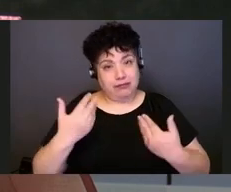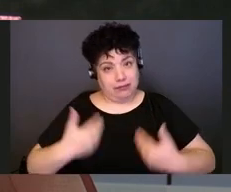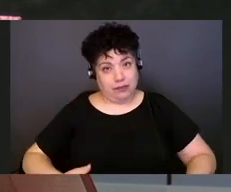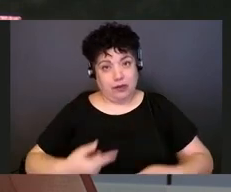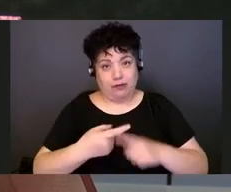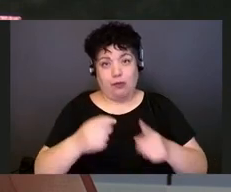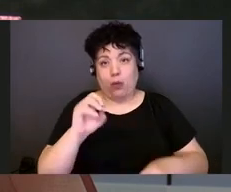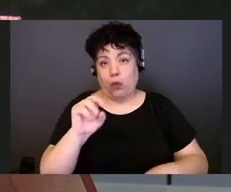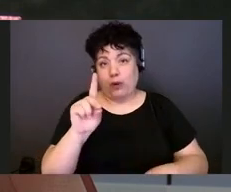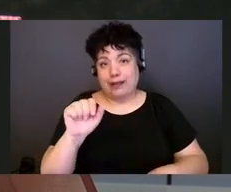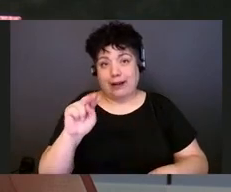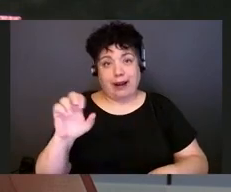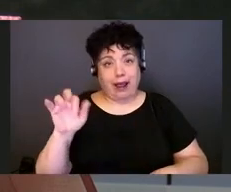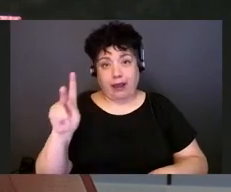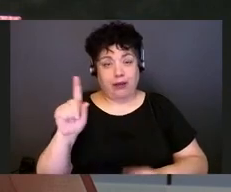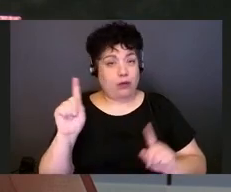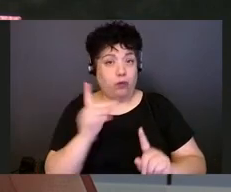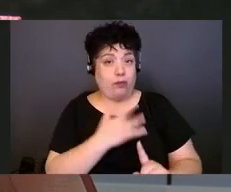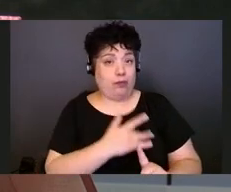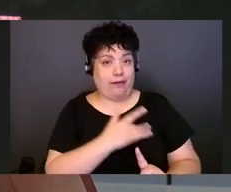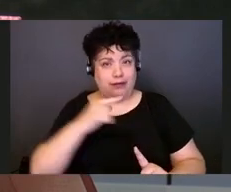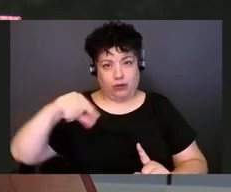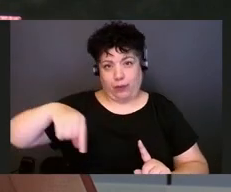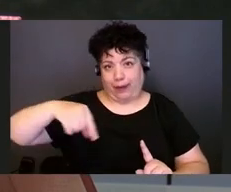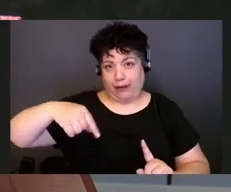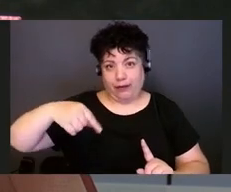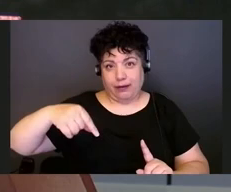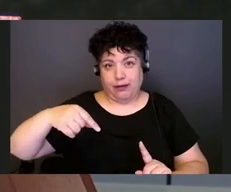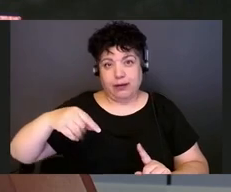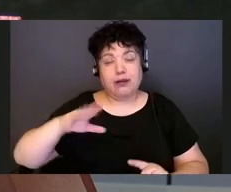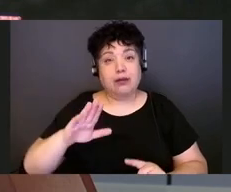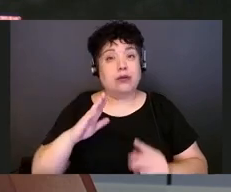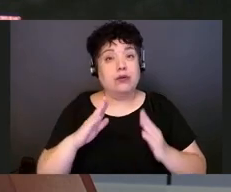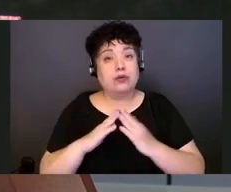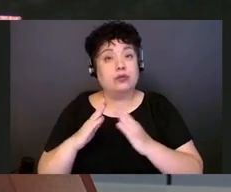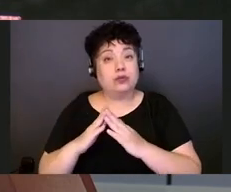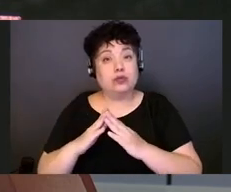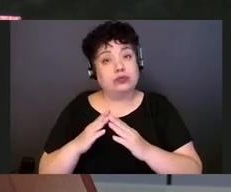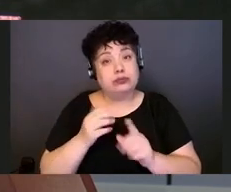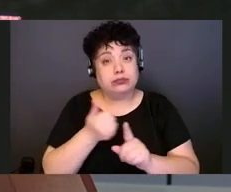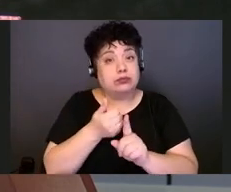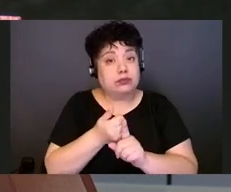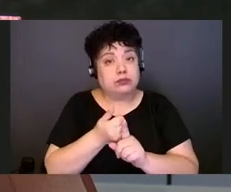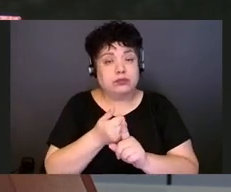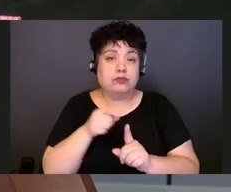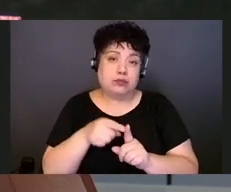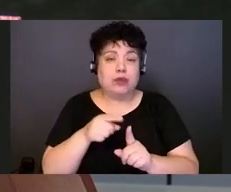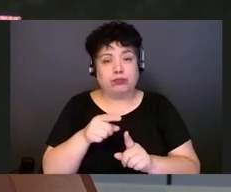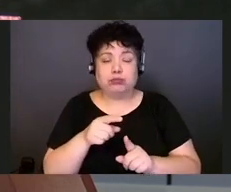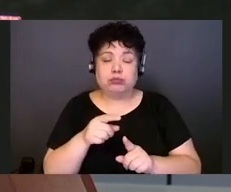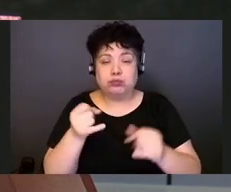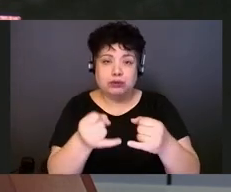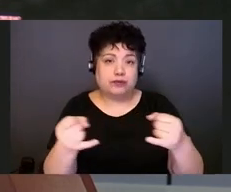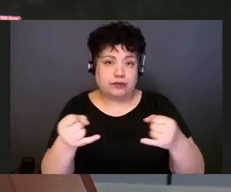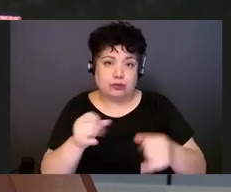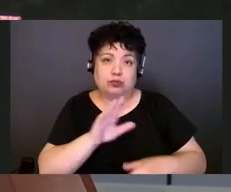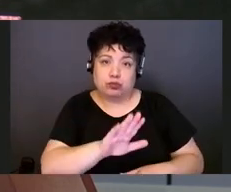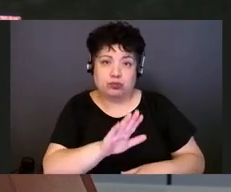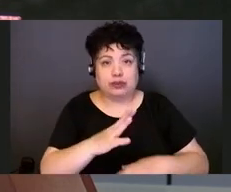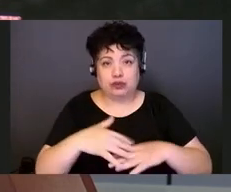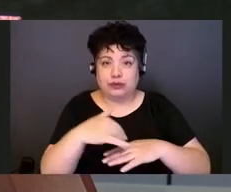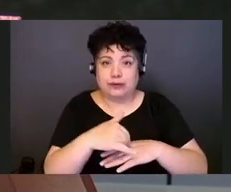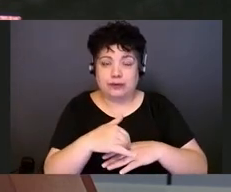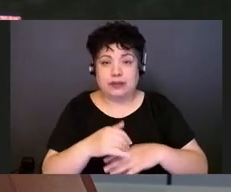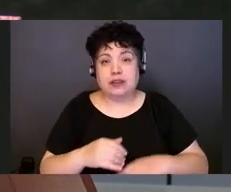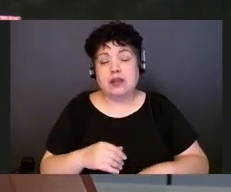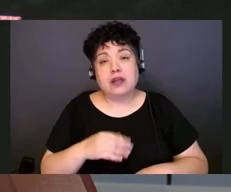Odanak in the province of Quebec. It's a community, a reservation. I work